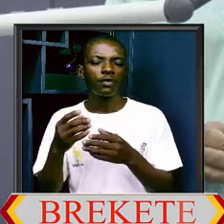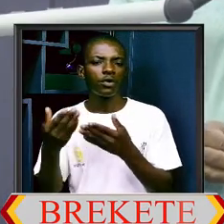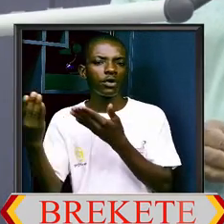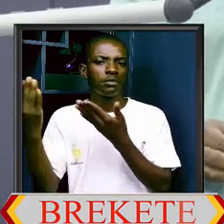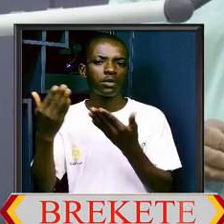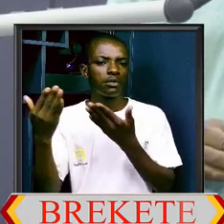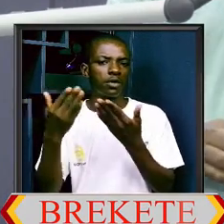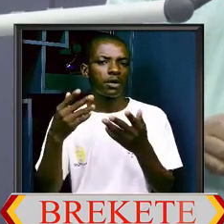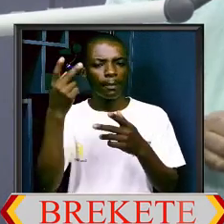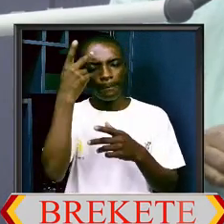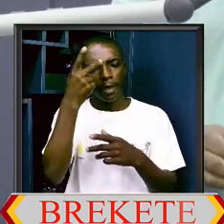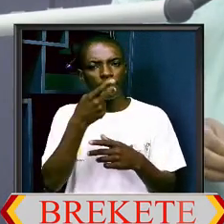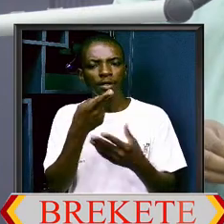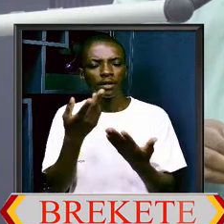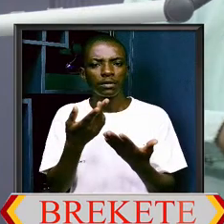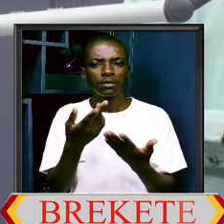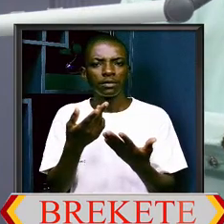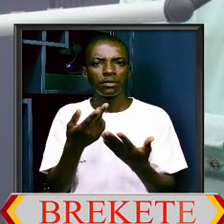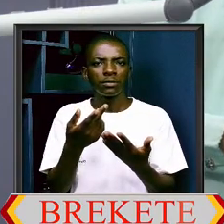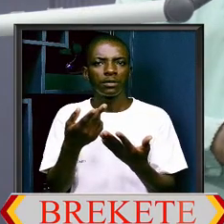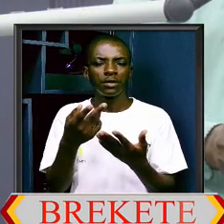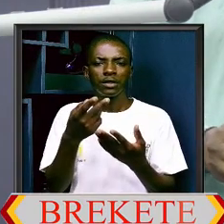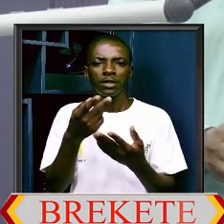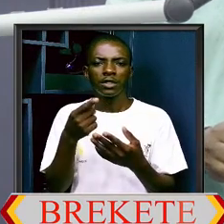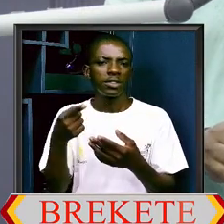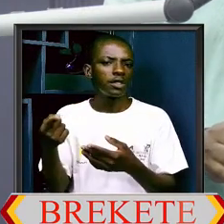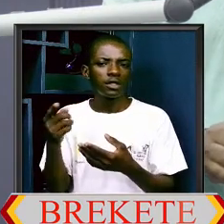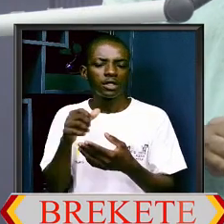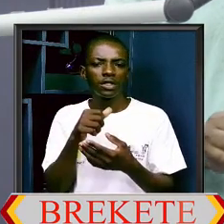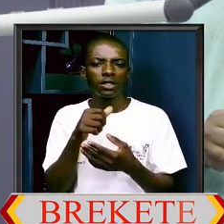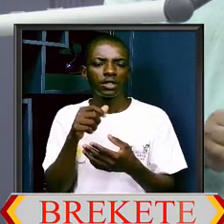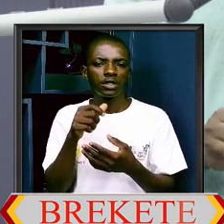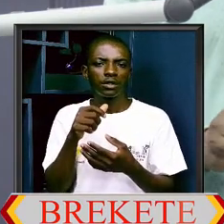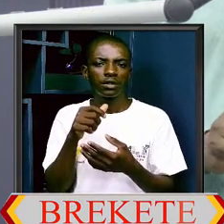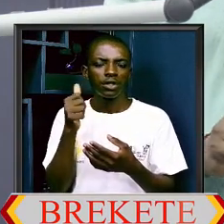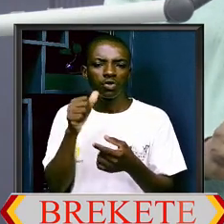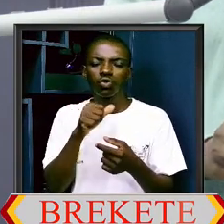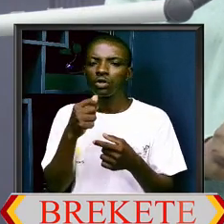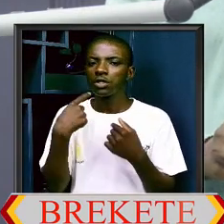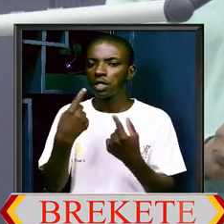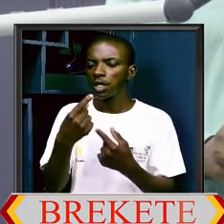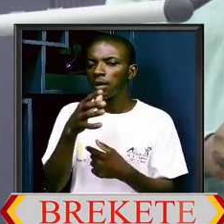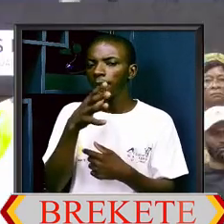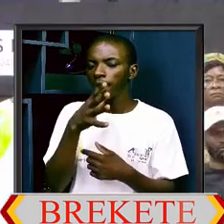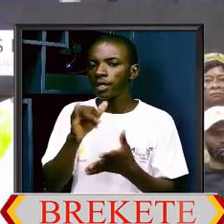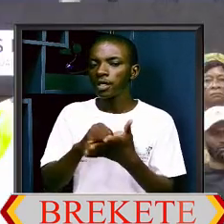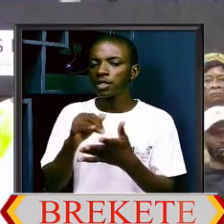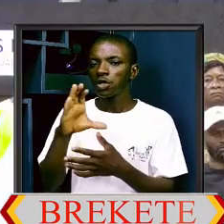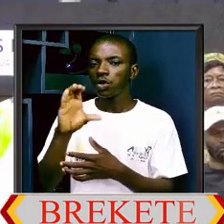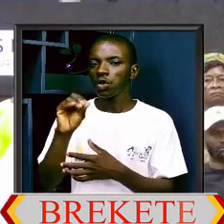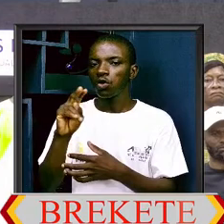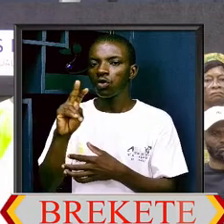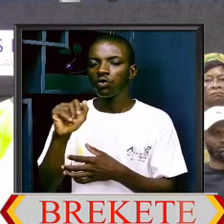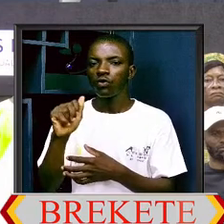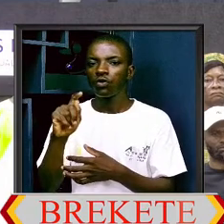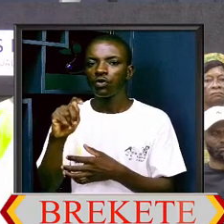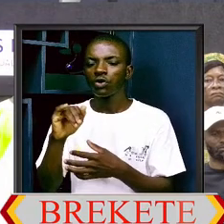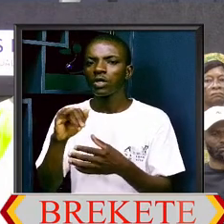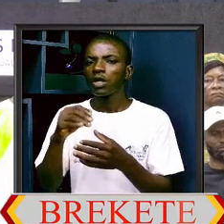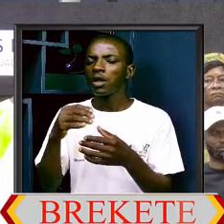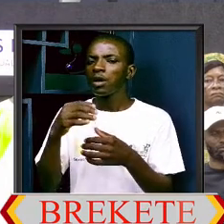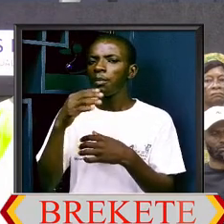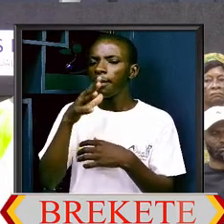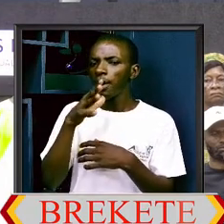in parents this girl tell her mother say then they do convocation and the mother struggle